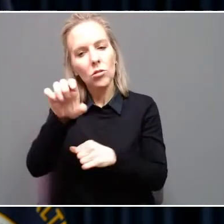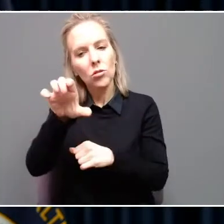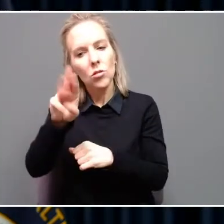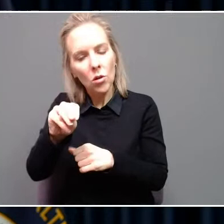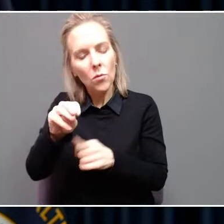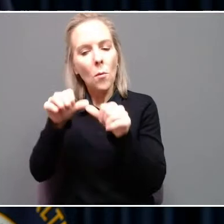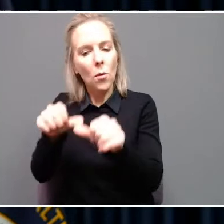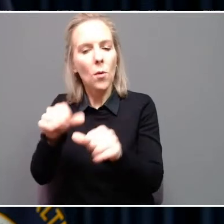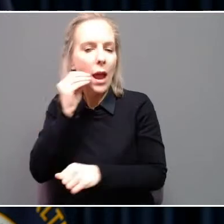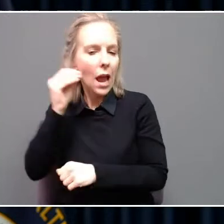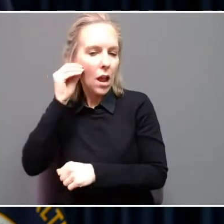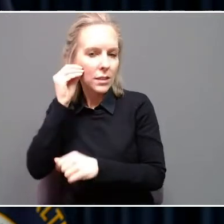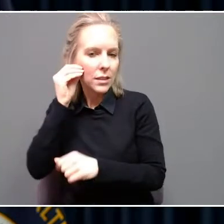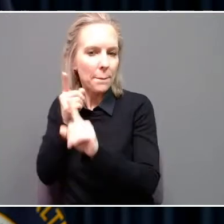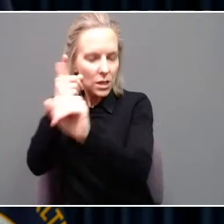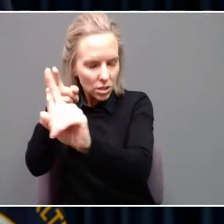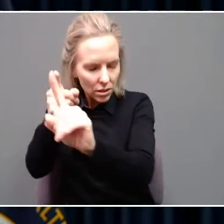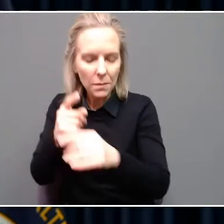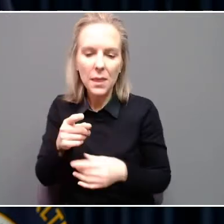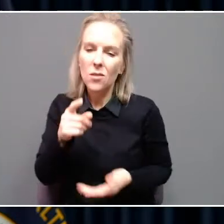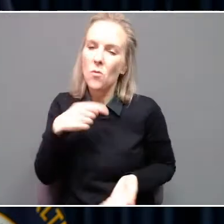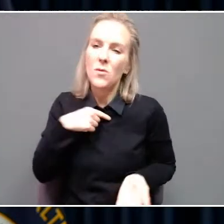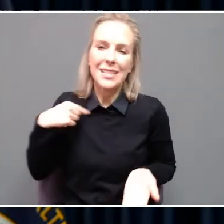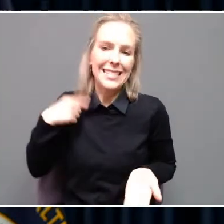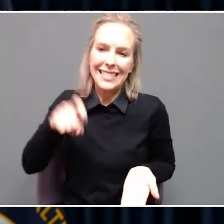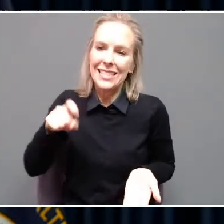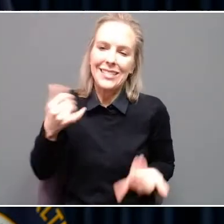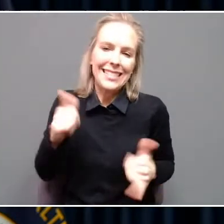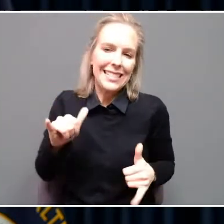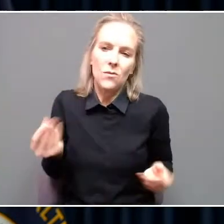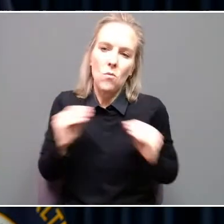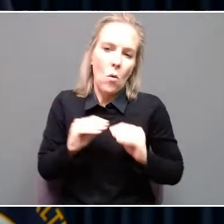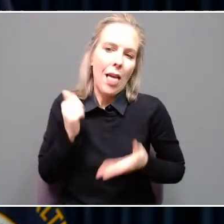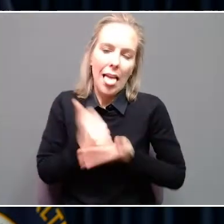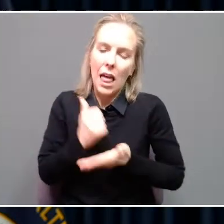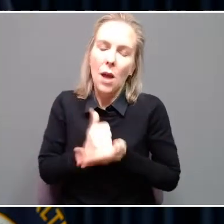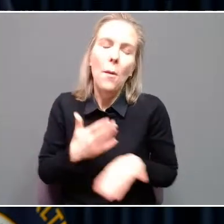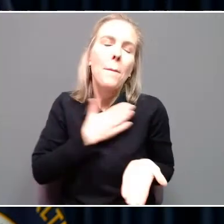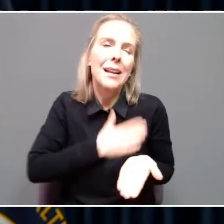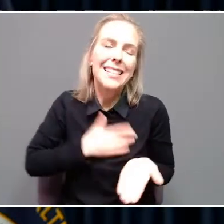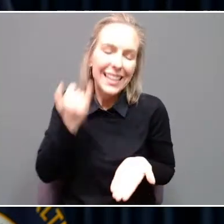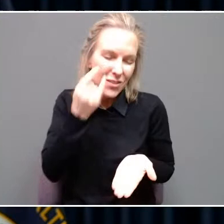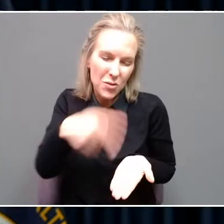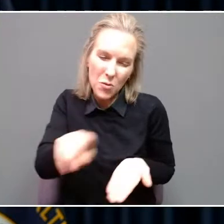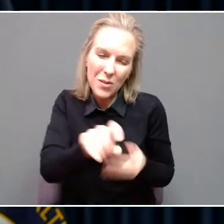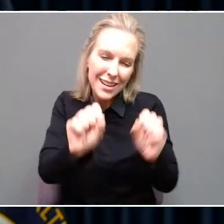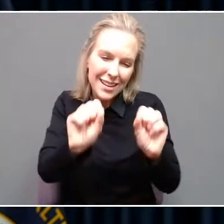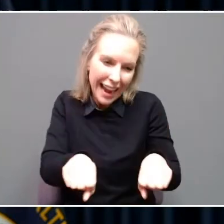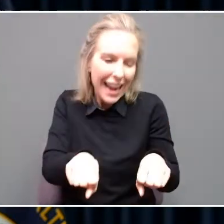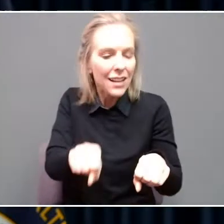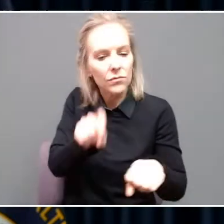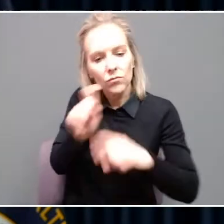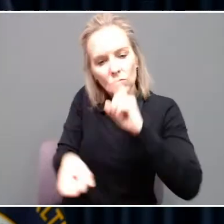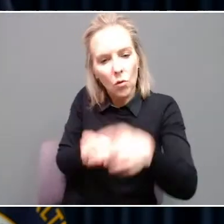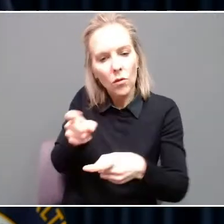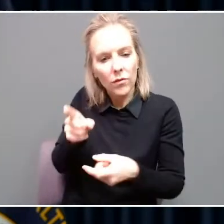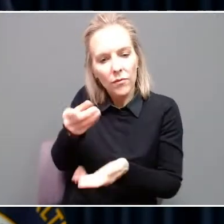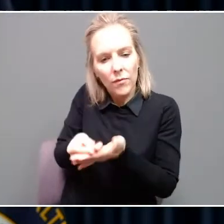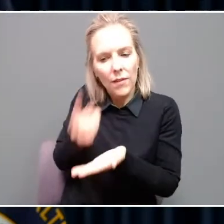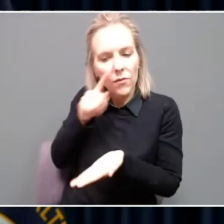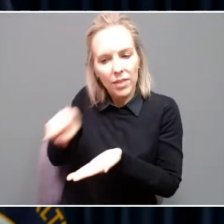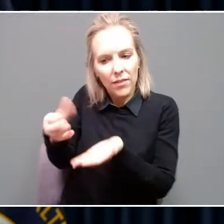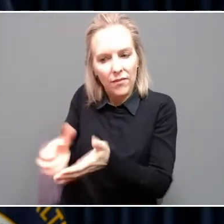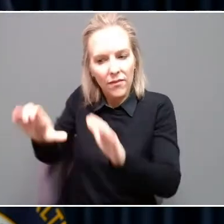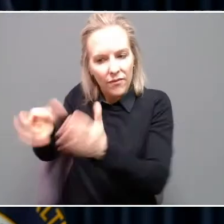going to need to be more help out there. So please, if you can, help out with that fund. All right, an